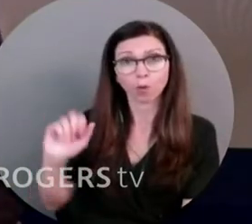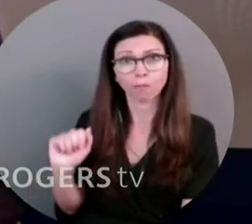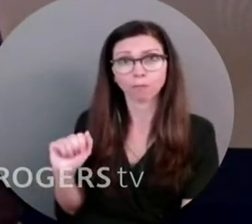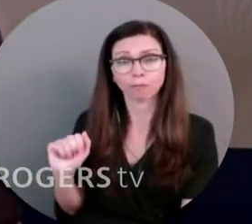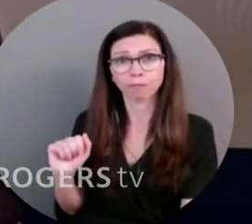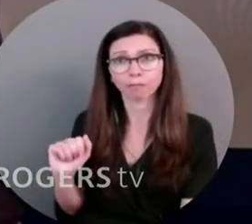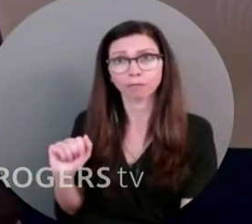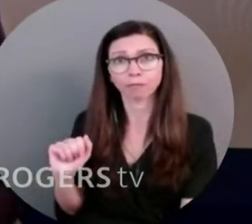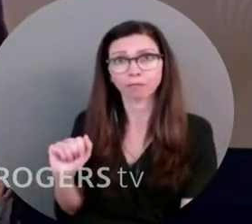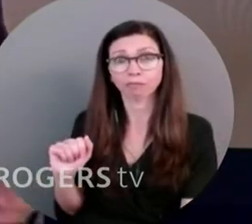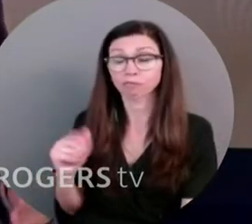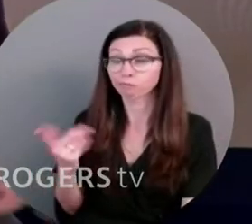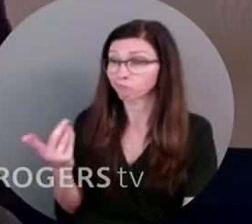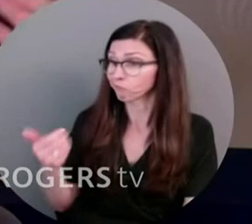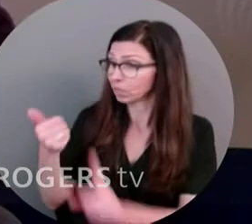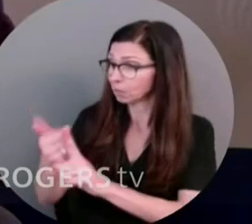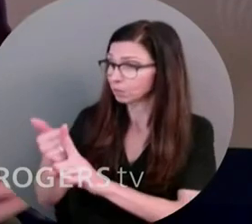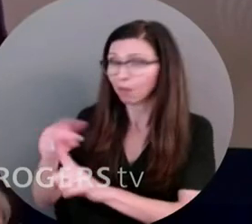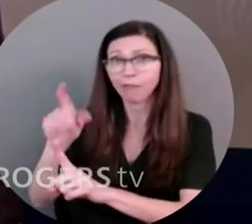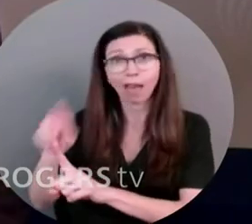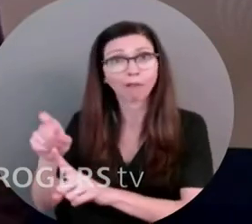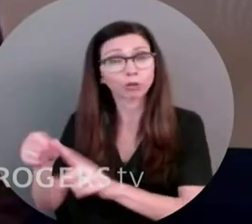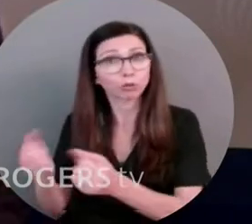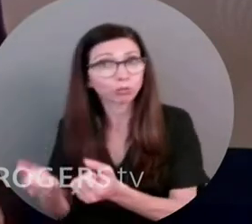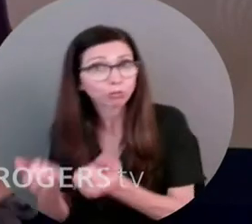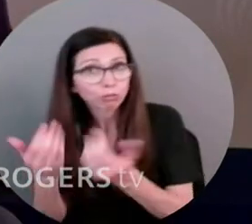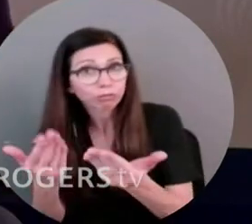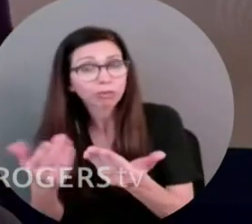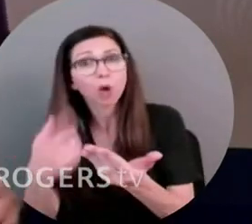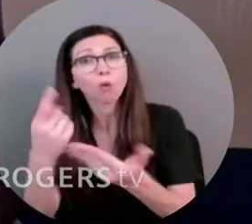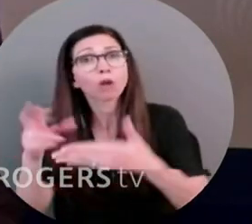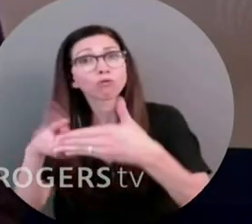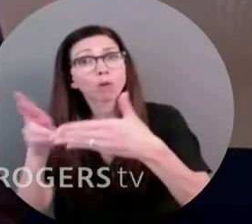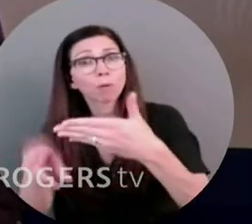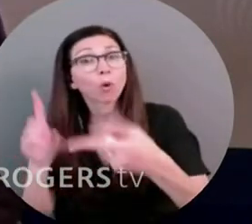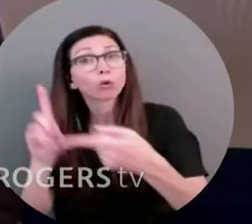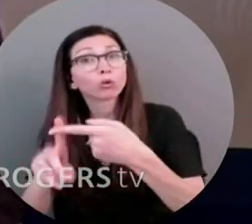must table a report to the Municipal Council